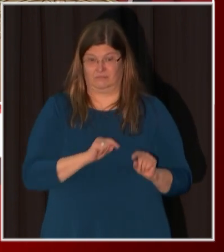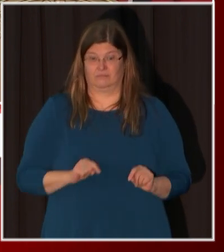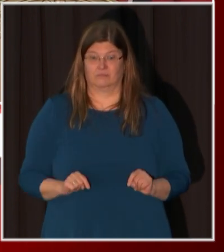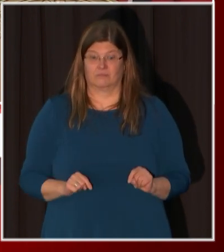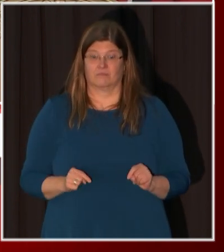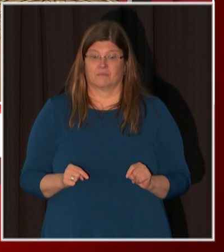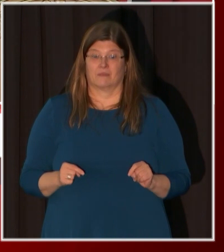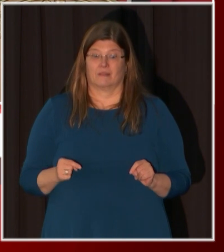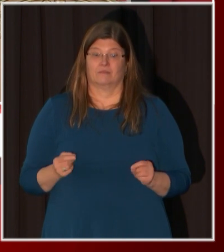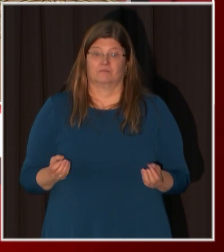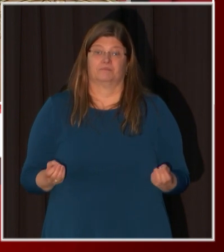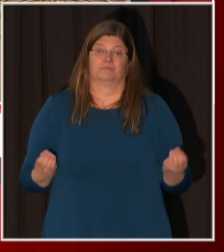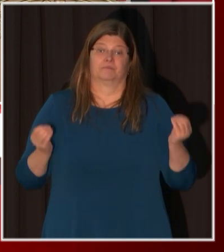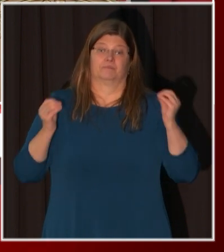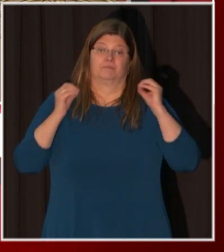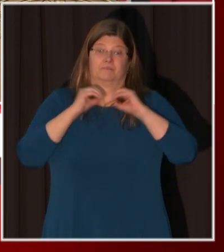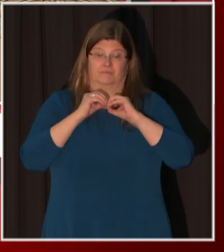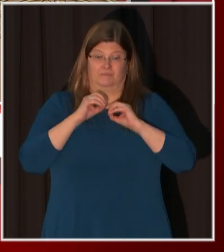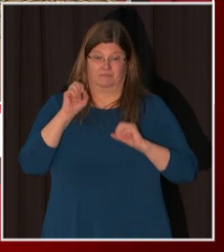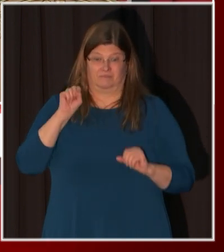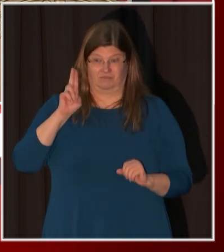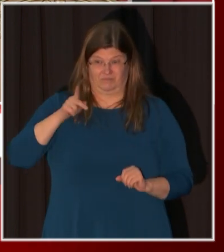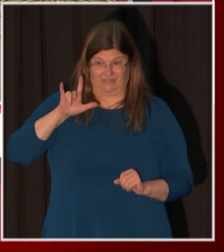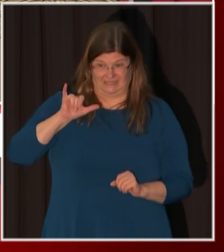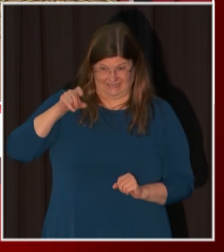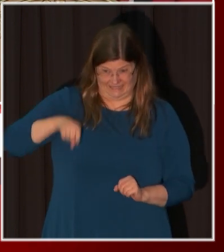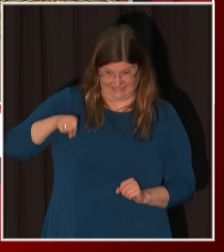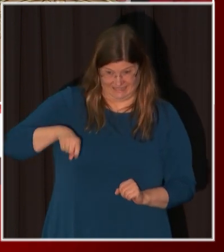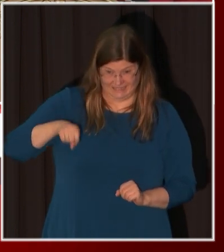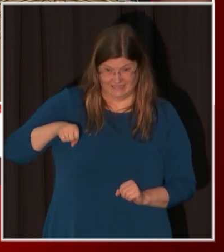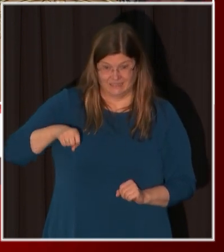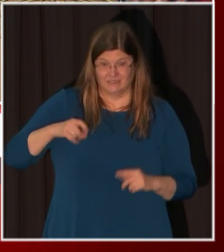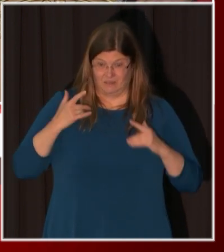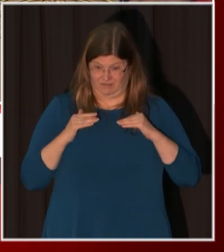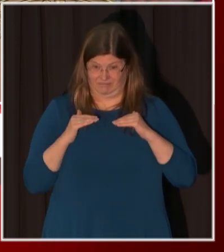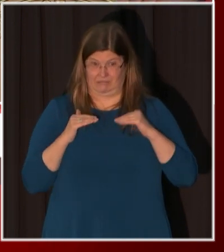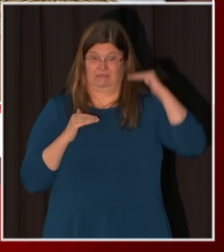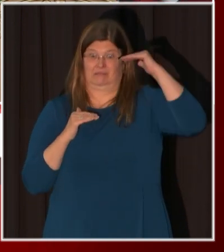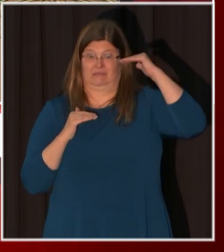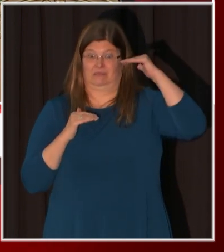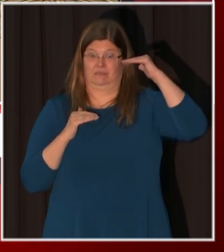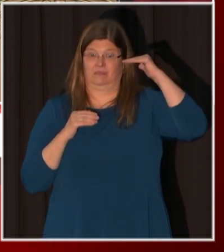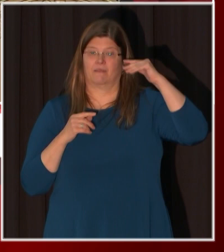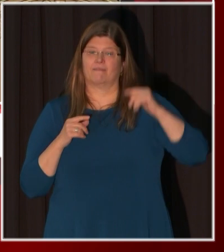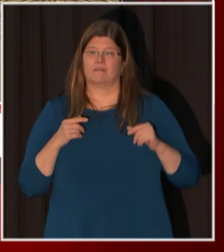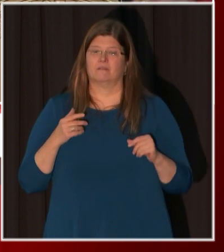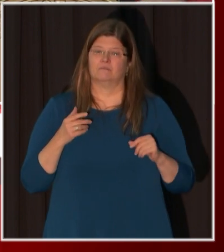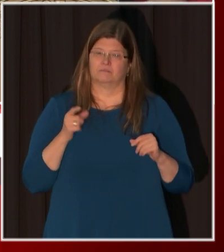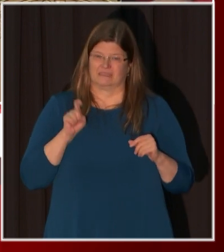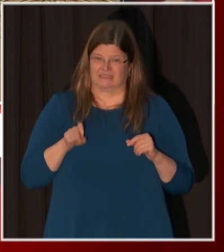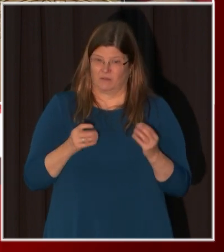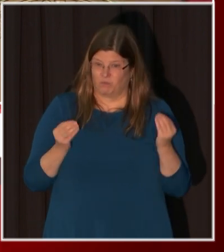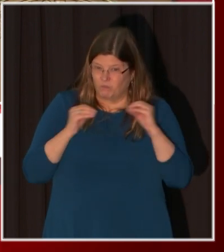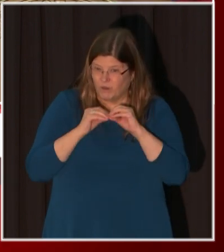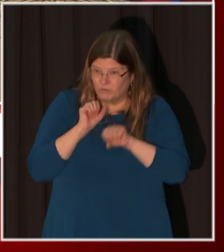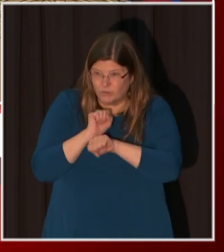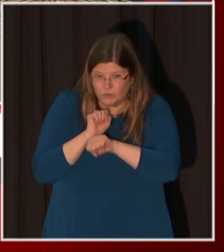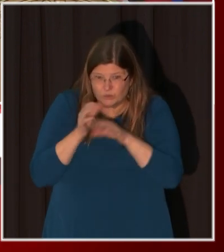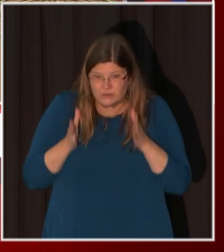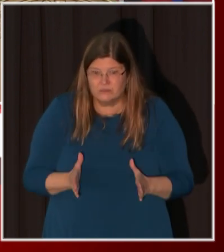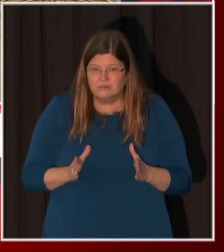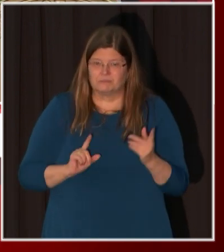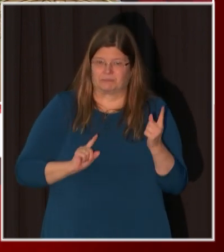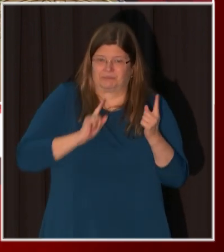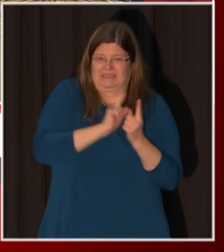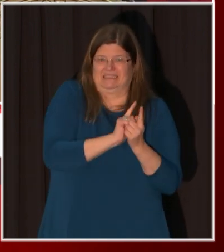that will be needed, in addition to this, very importantly, the staff that will be needed to staff those additional